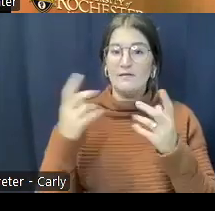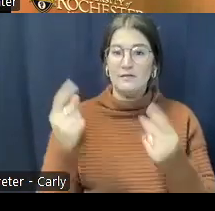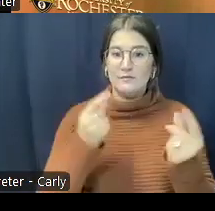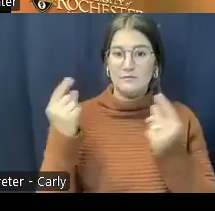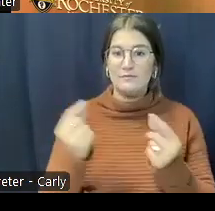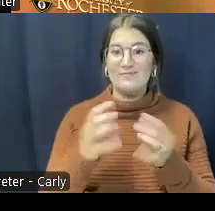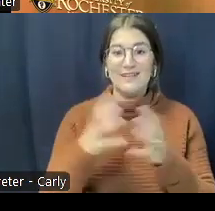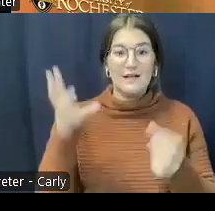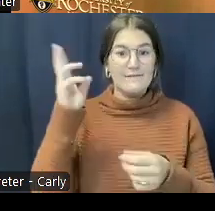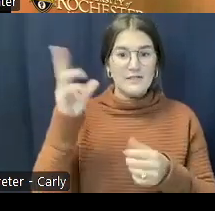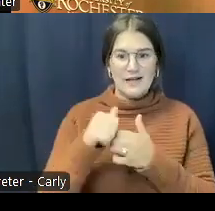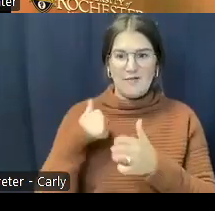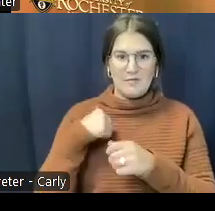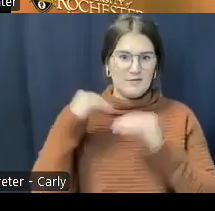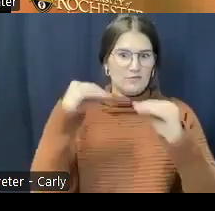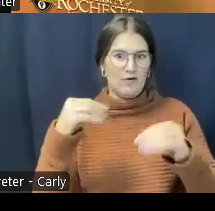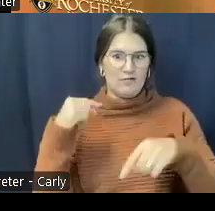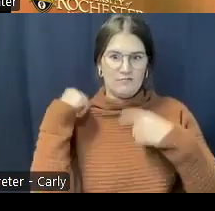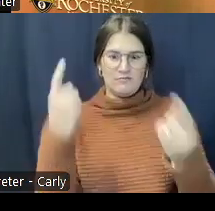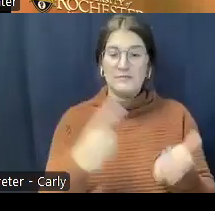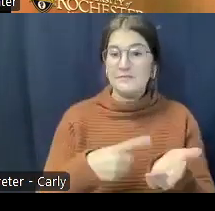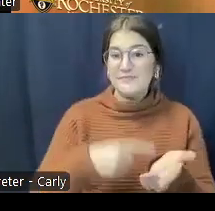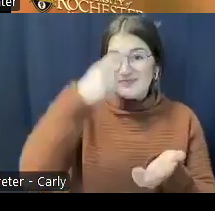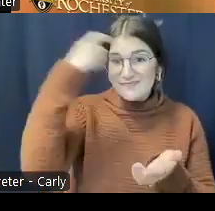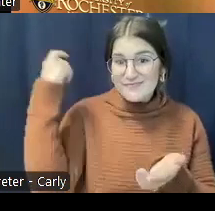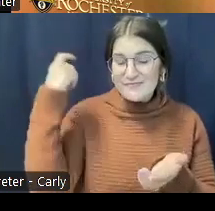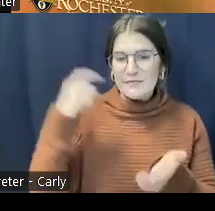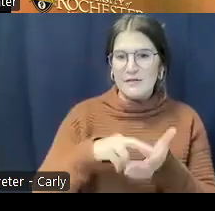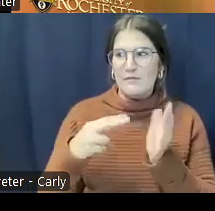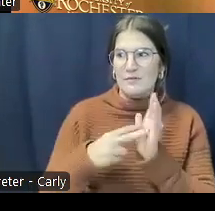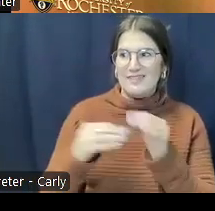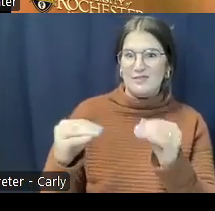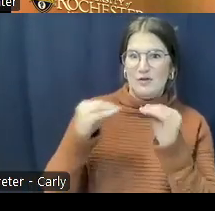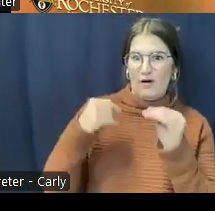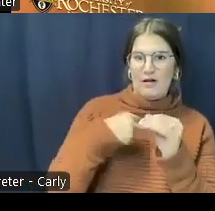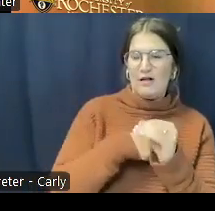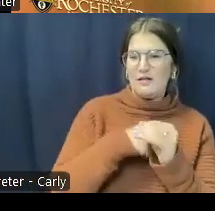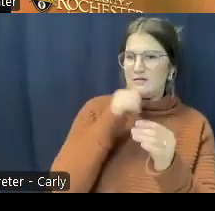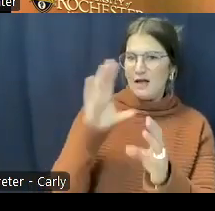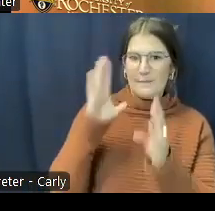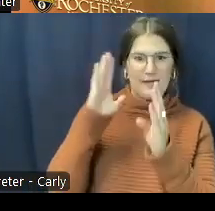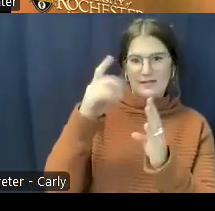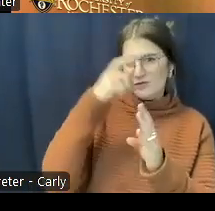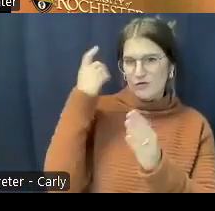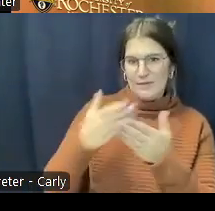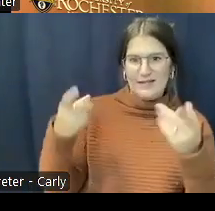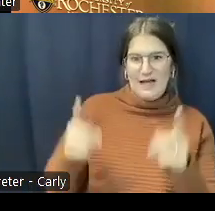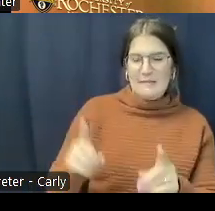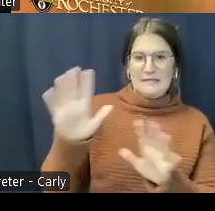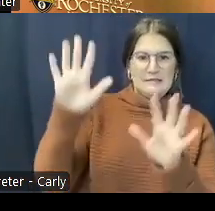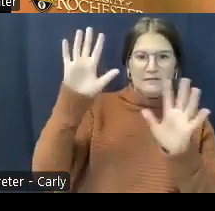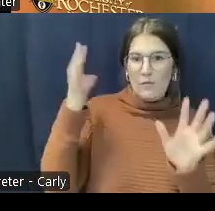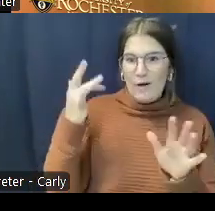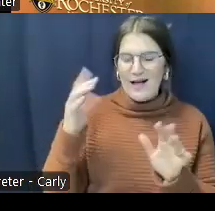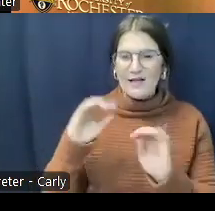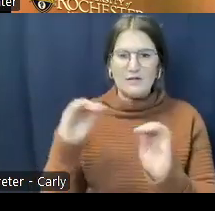how we've been trained. Sometimes we were traumatized, so we were trained not to pay attention to how traumatic things work because there was no recourse